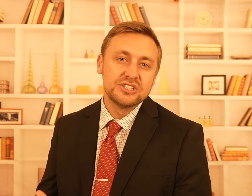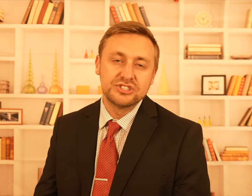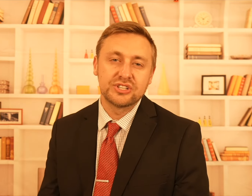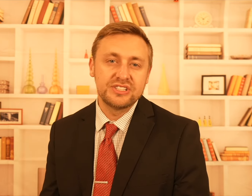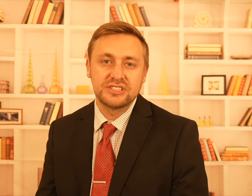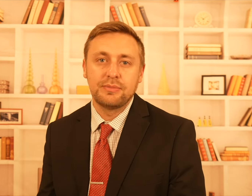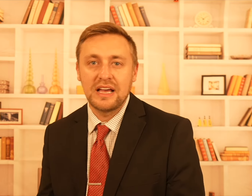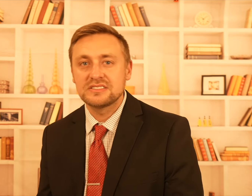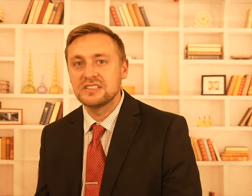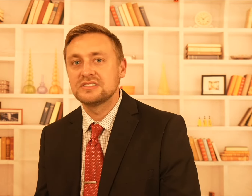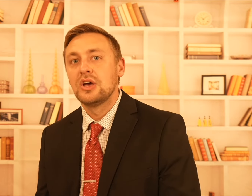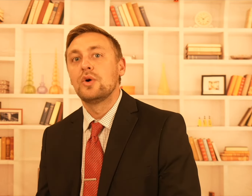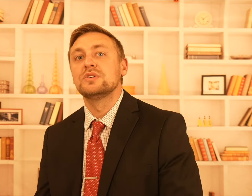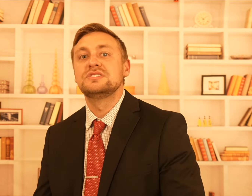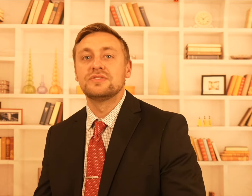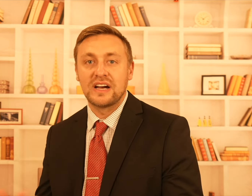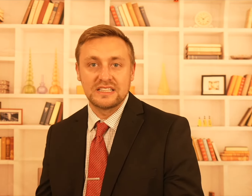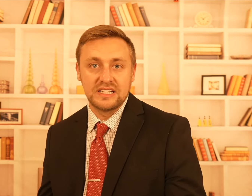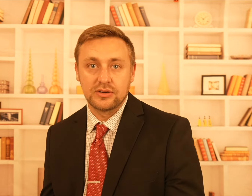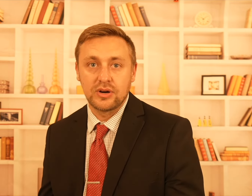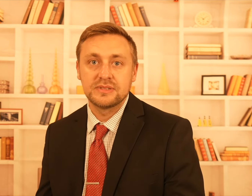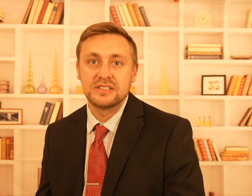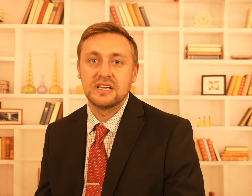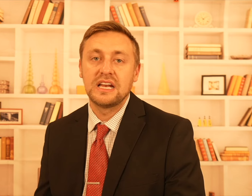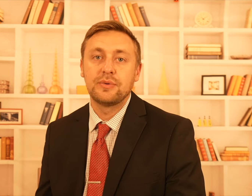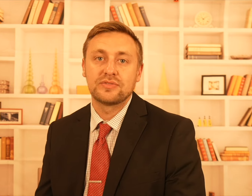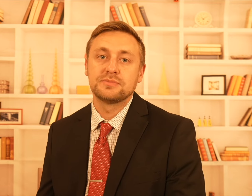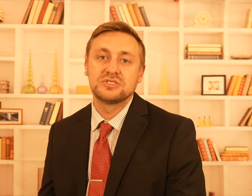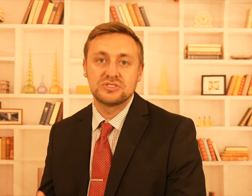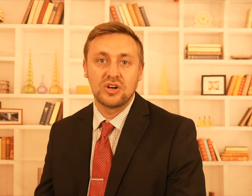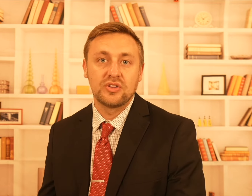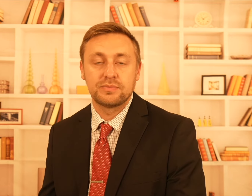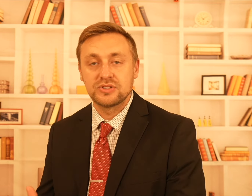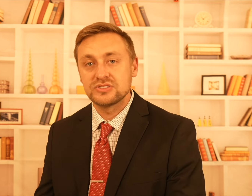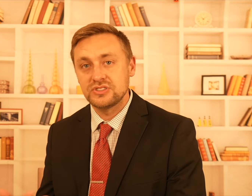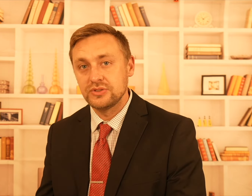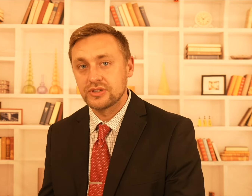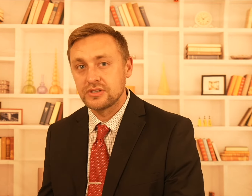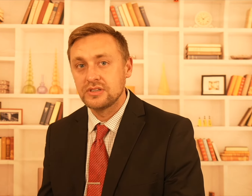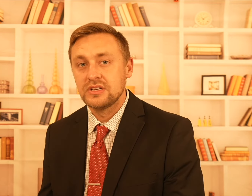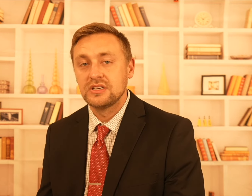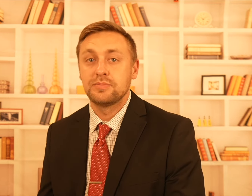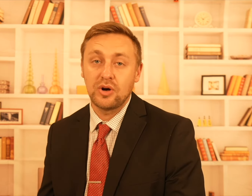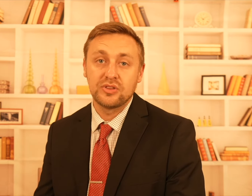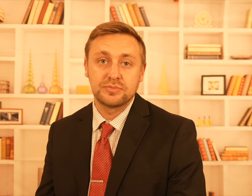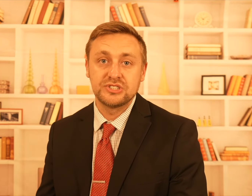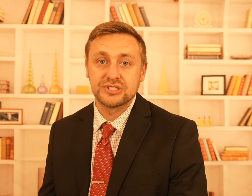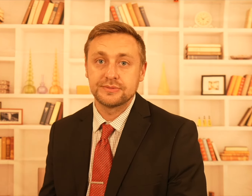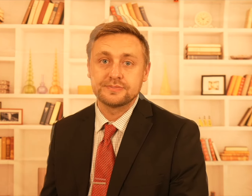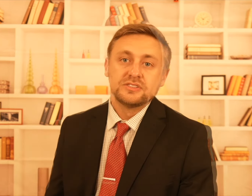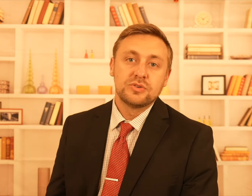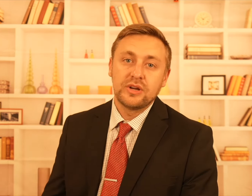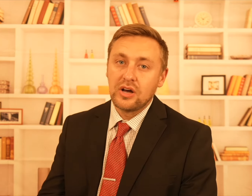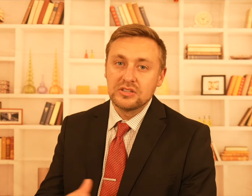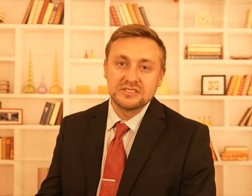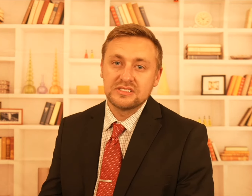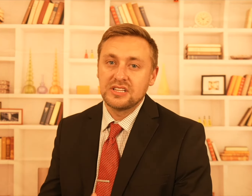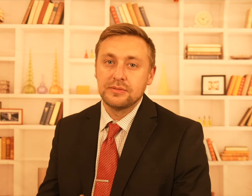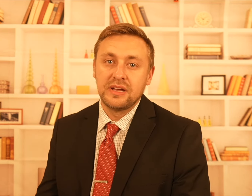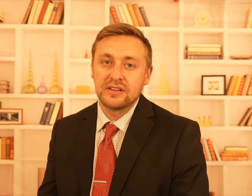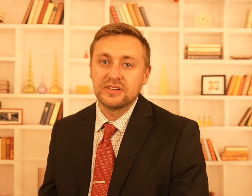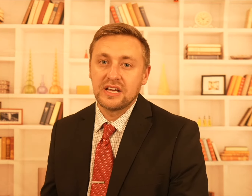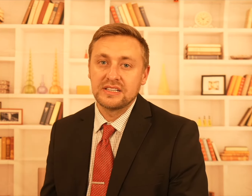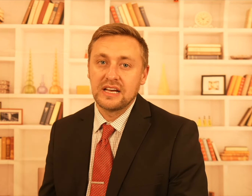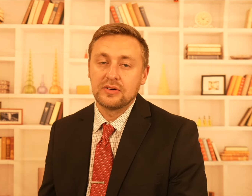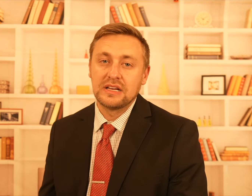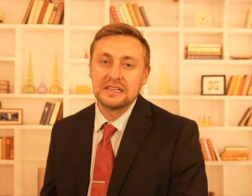Saul's journey to Damascus was divinely interrupted. And he went from Saul the persecutor to Paul the preacher. So we all listen to